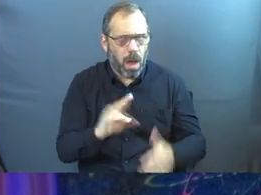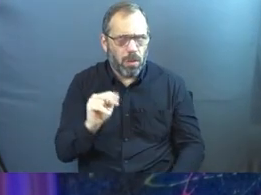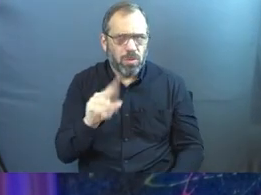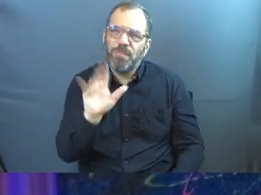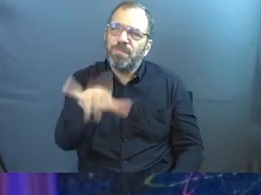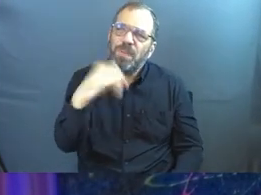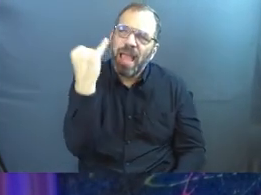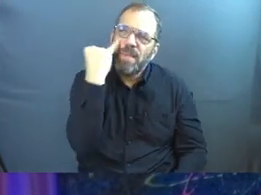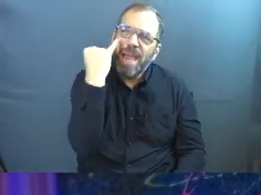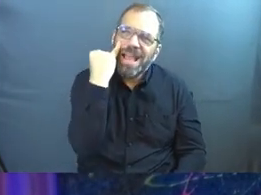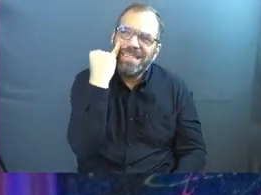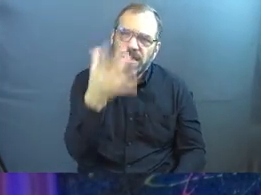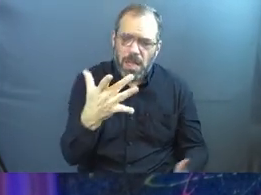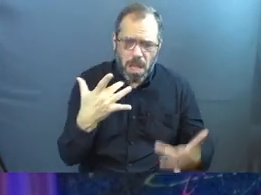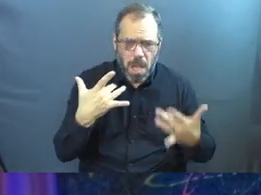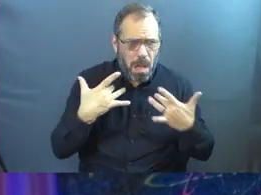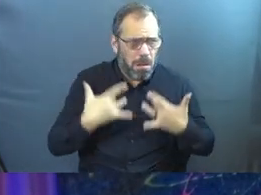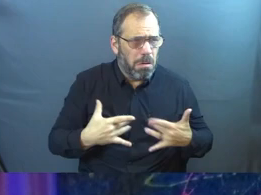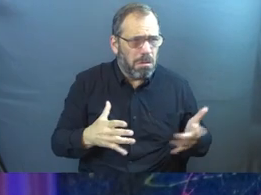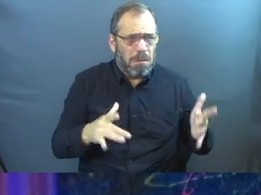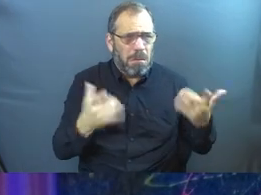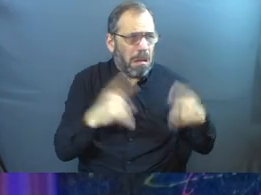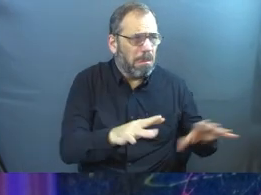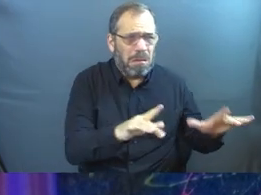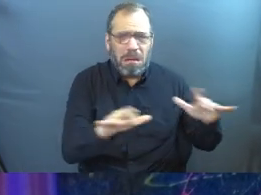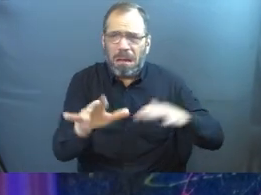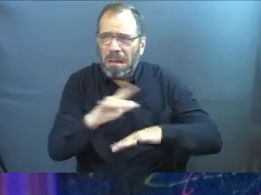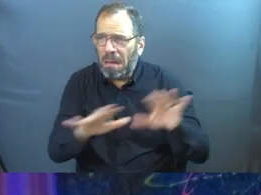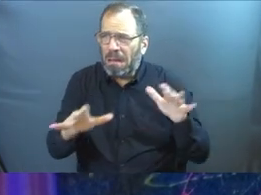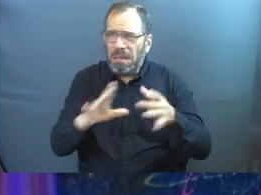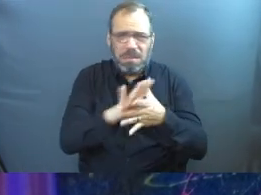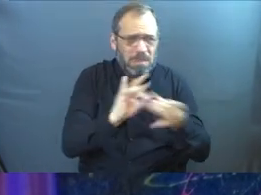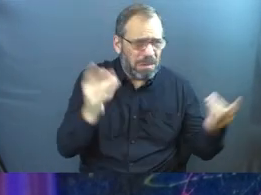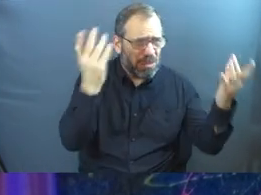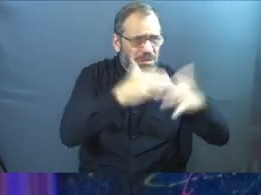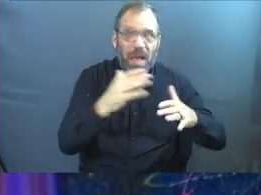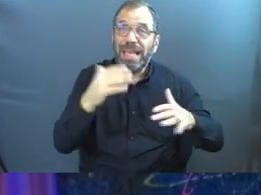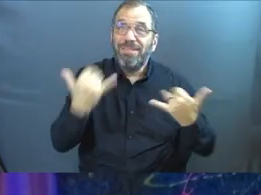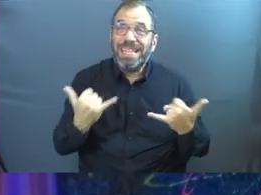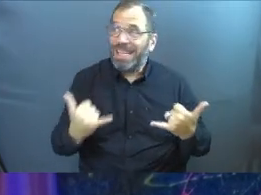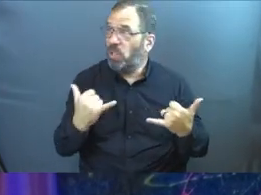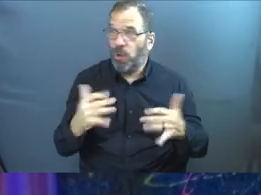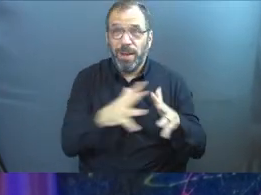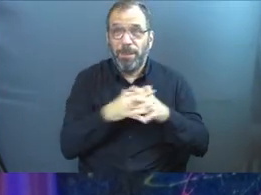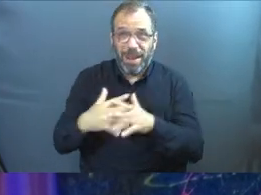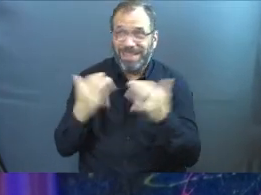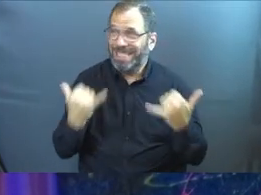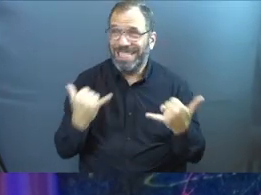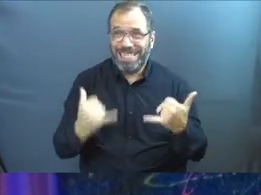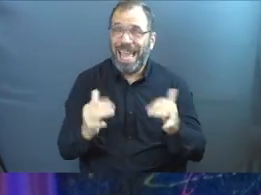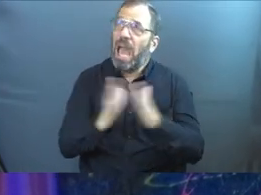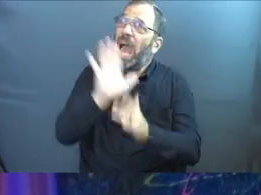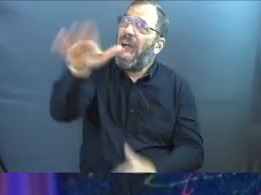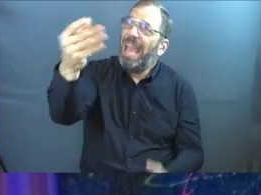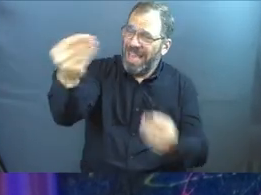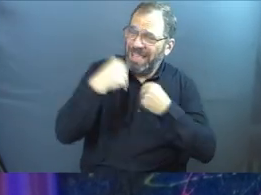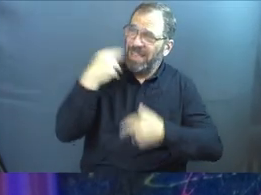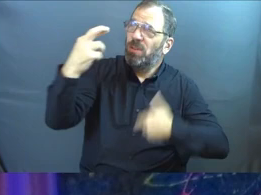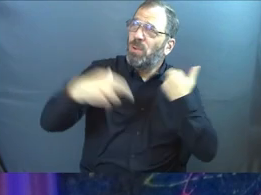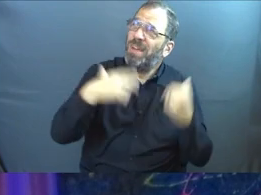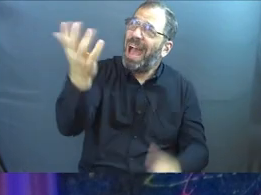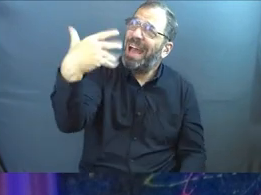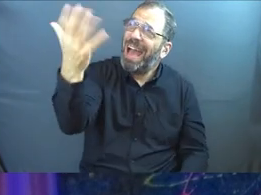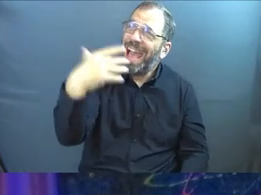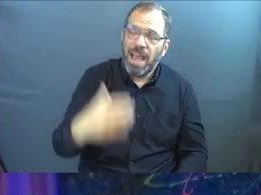imagine being discouraged about the spiritual darkness that you see in our own country and asking God to bring revival